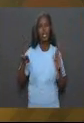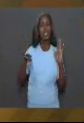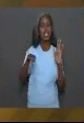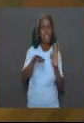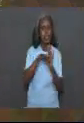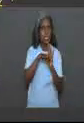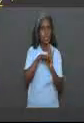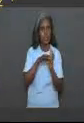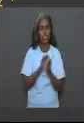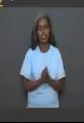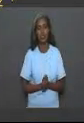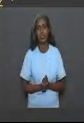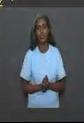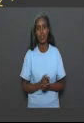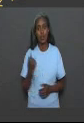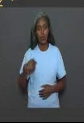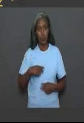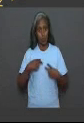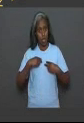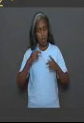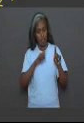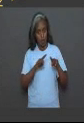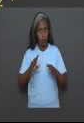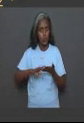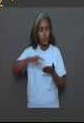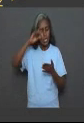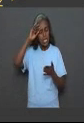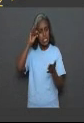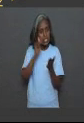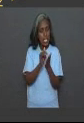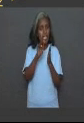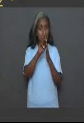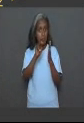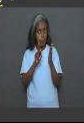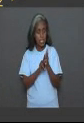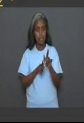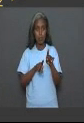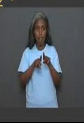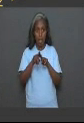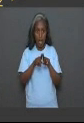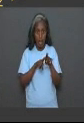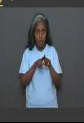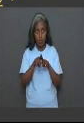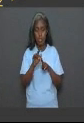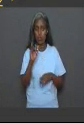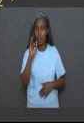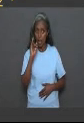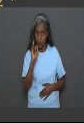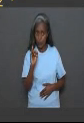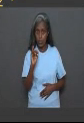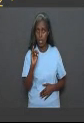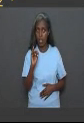representation. We have also learned that the principal argument of